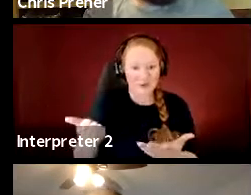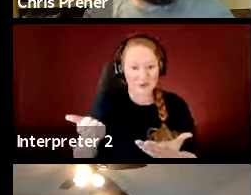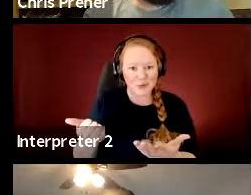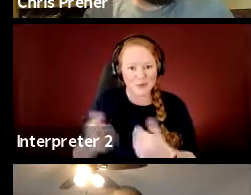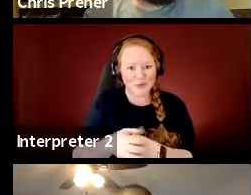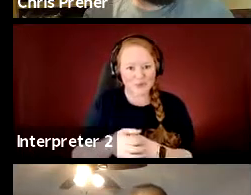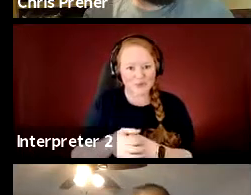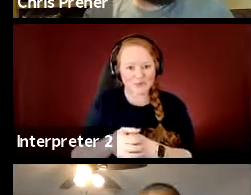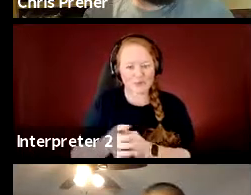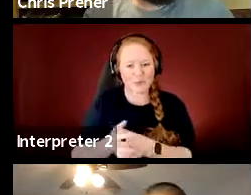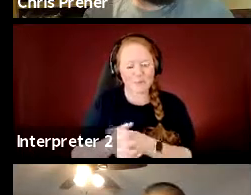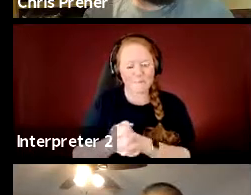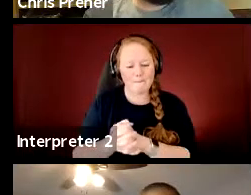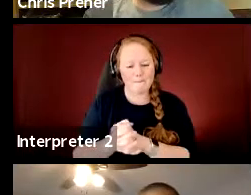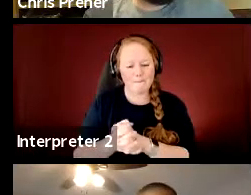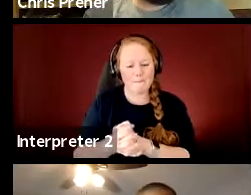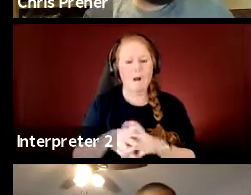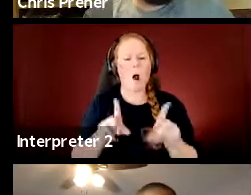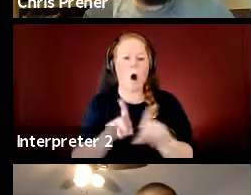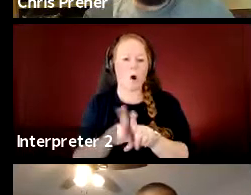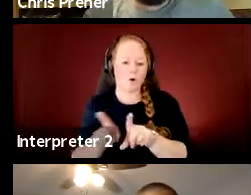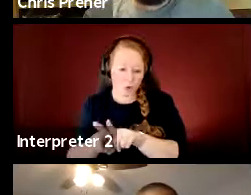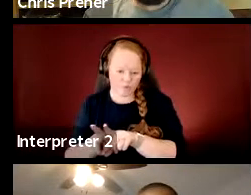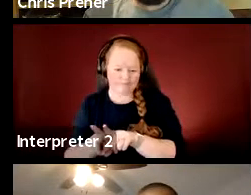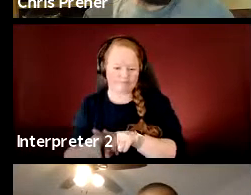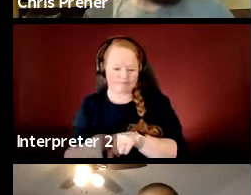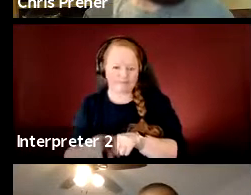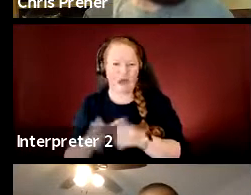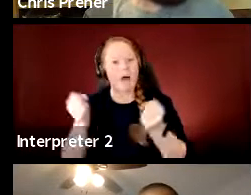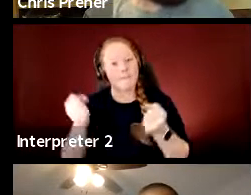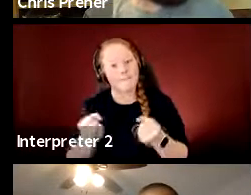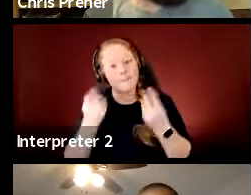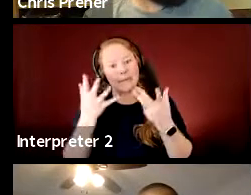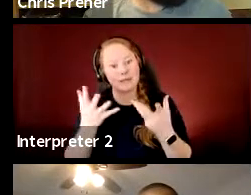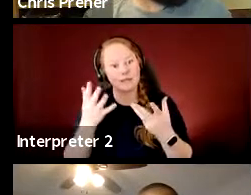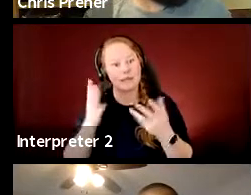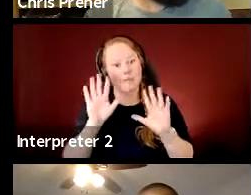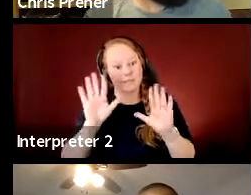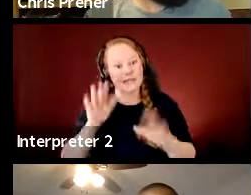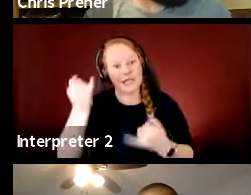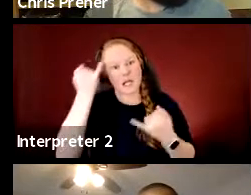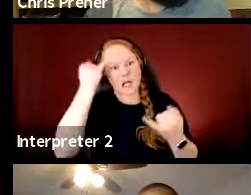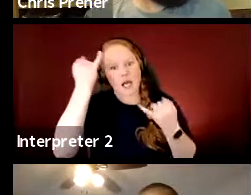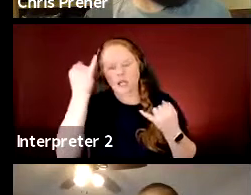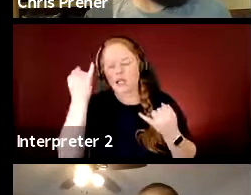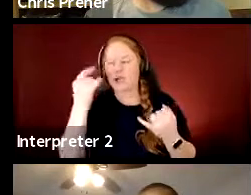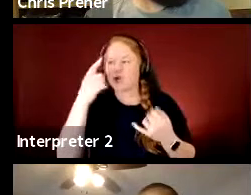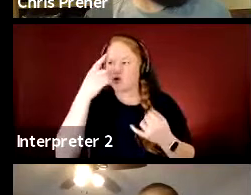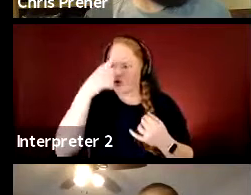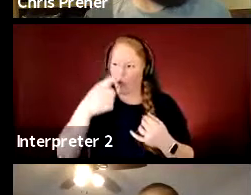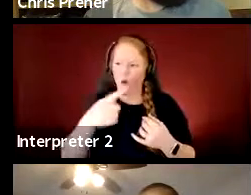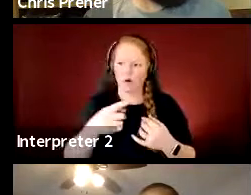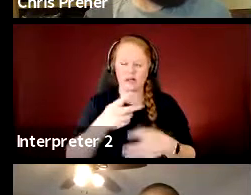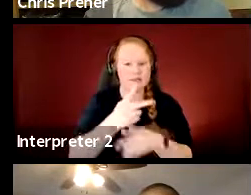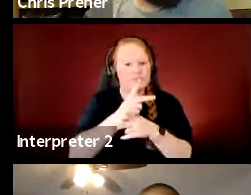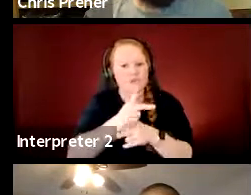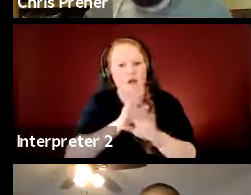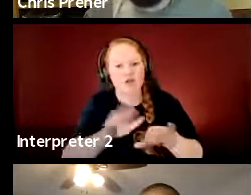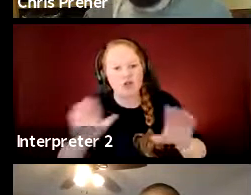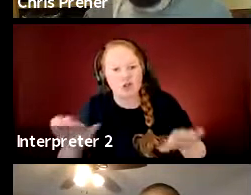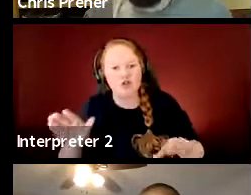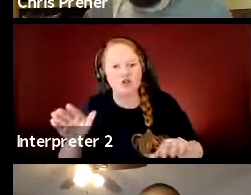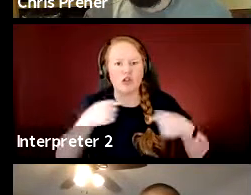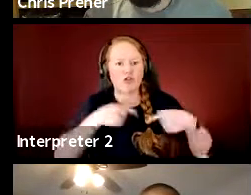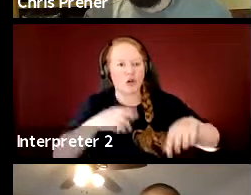I wanted to say also there are a lot of great ideas that people talked about as far as daycare and parent education. Those are